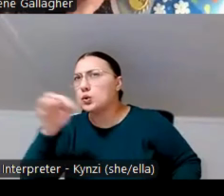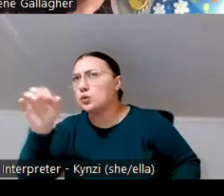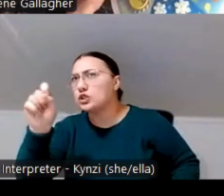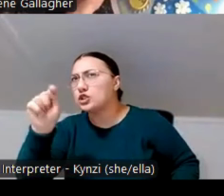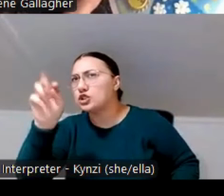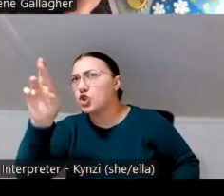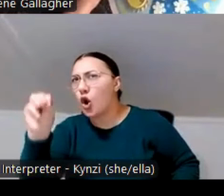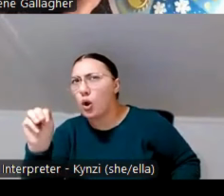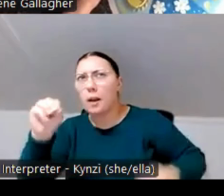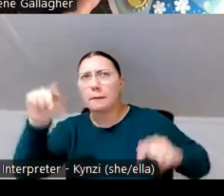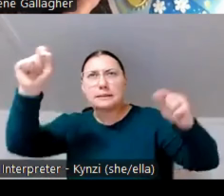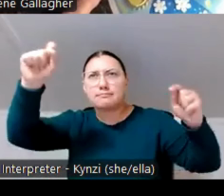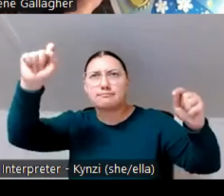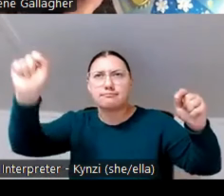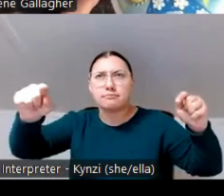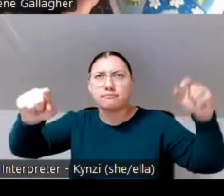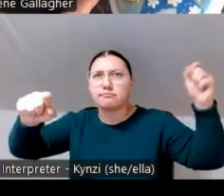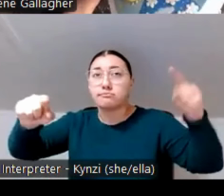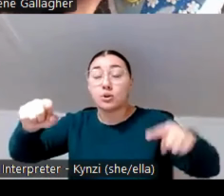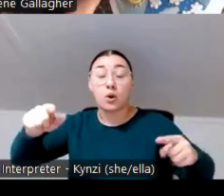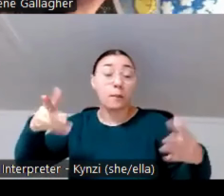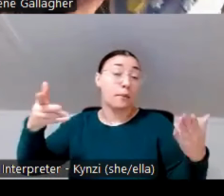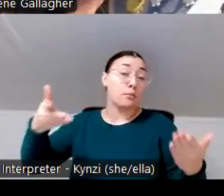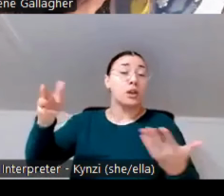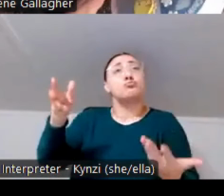It could be cloudy.